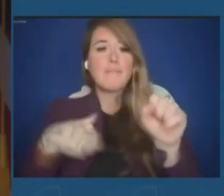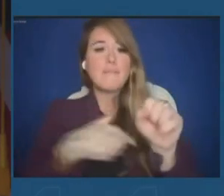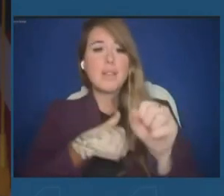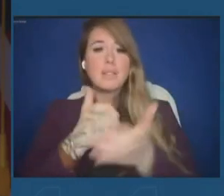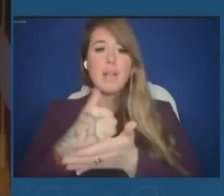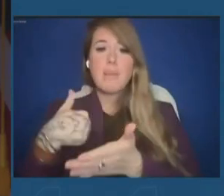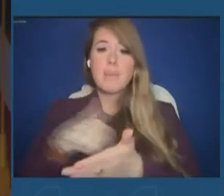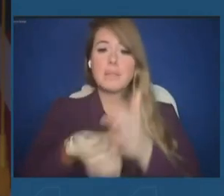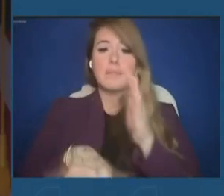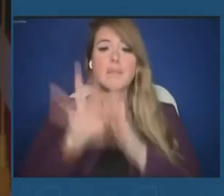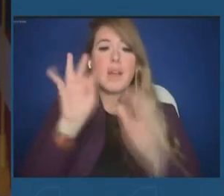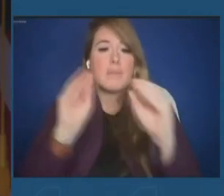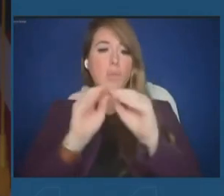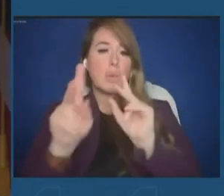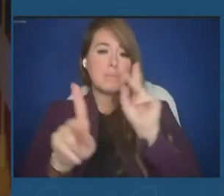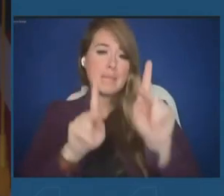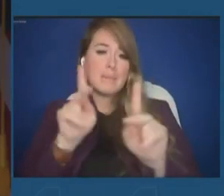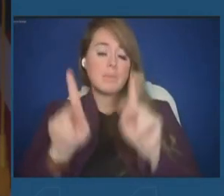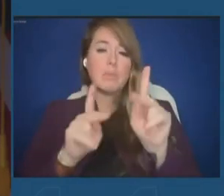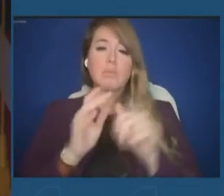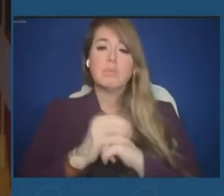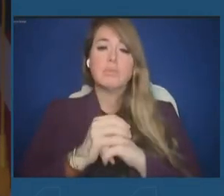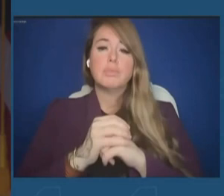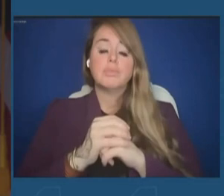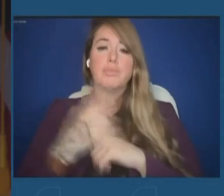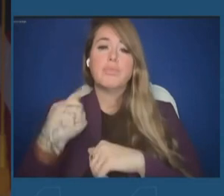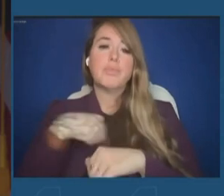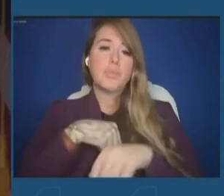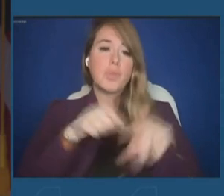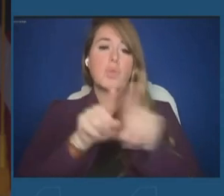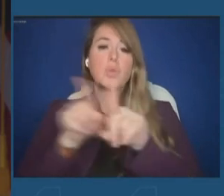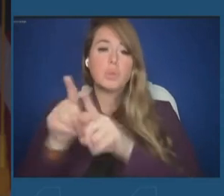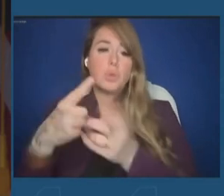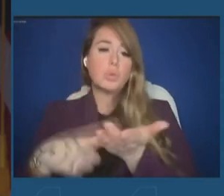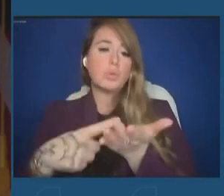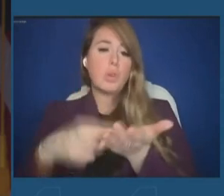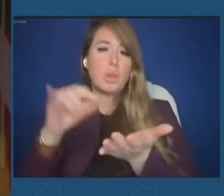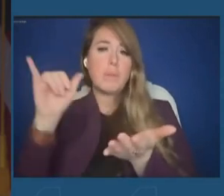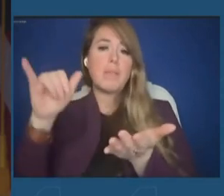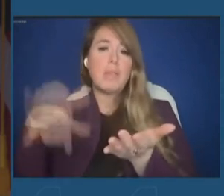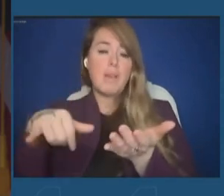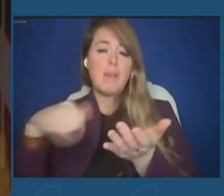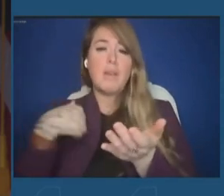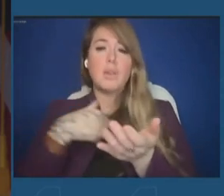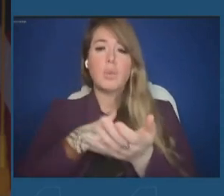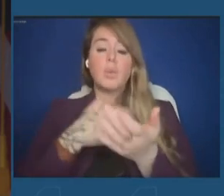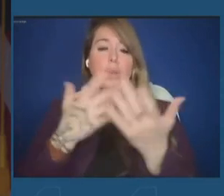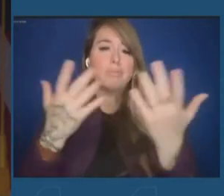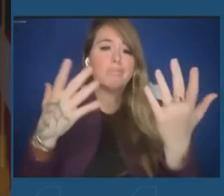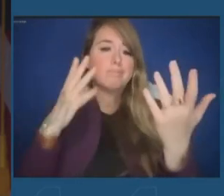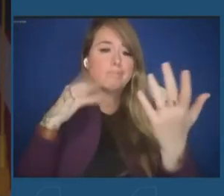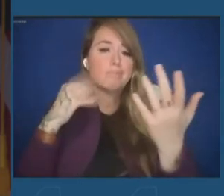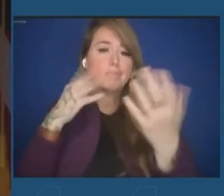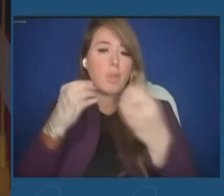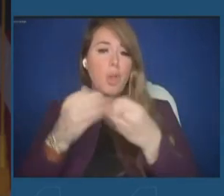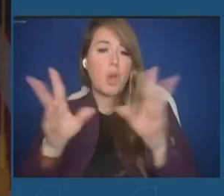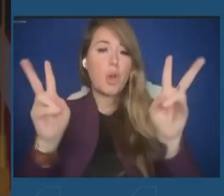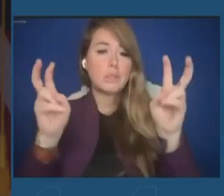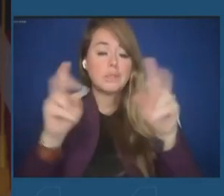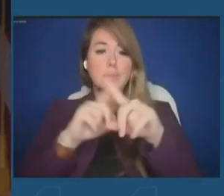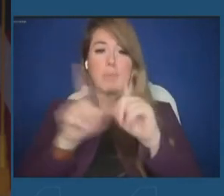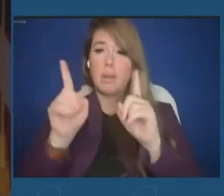people. So we'll also, we talk about those, again, we lost, but the stories of those